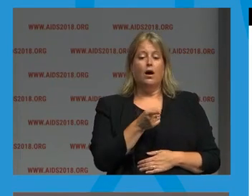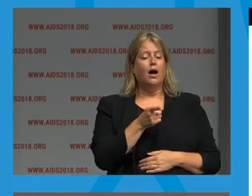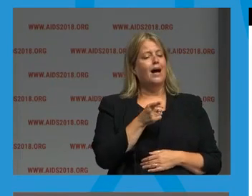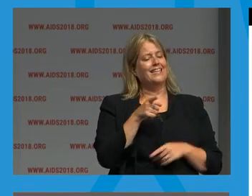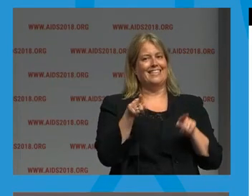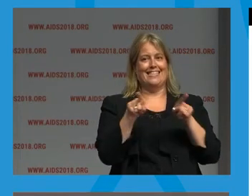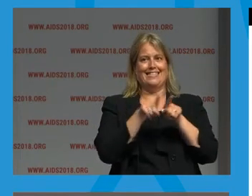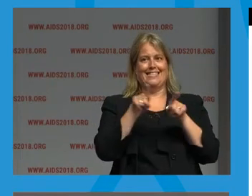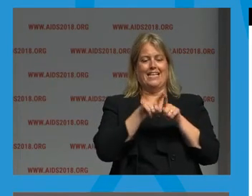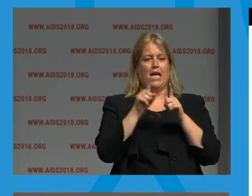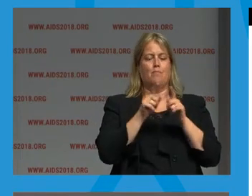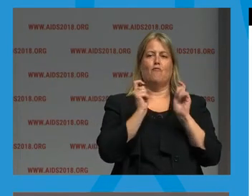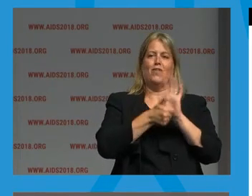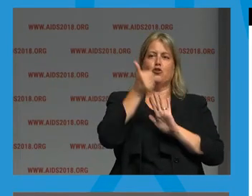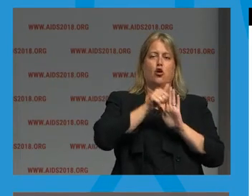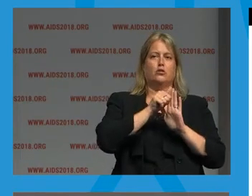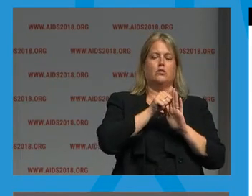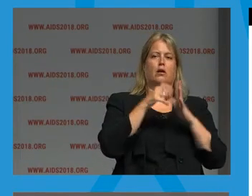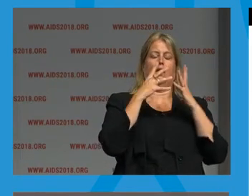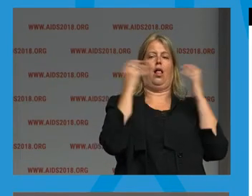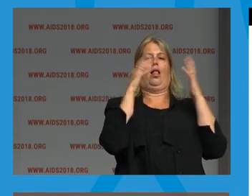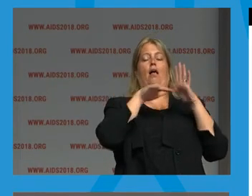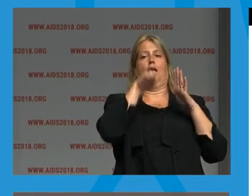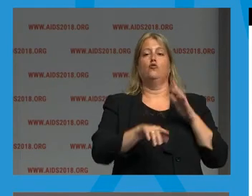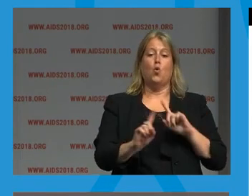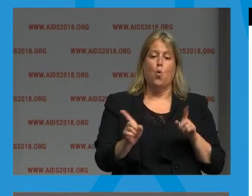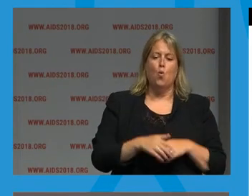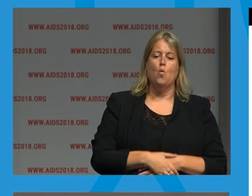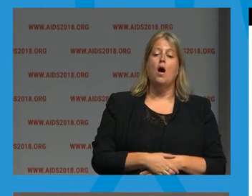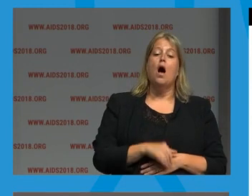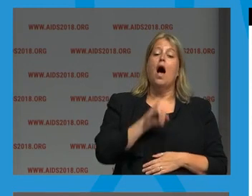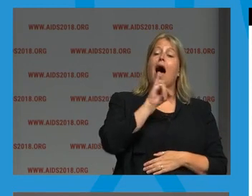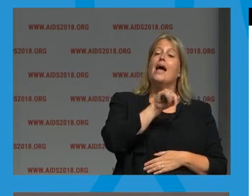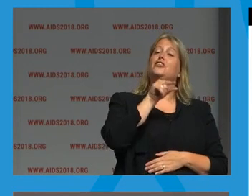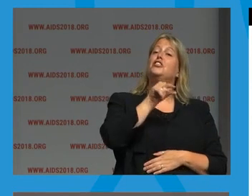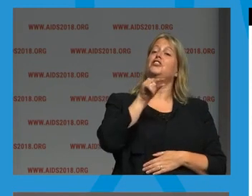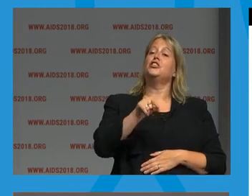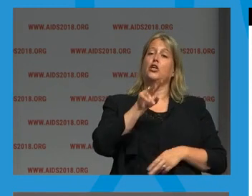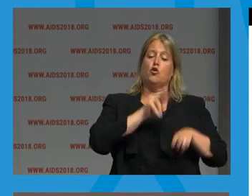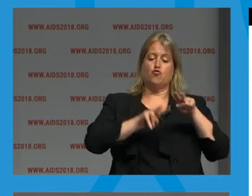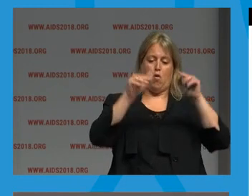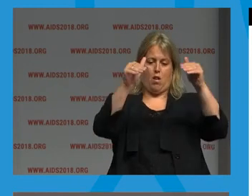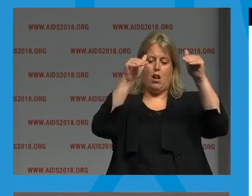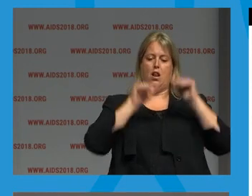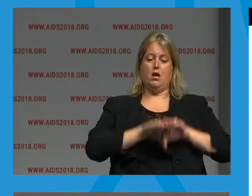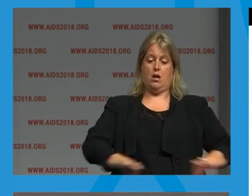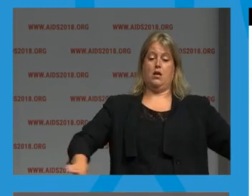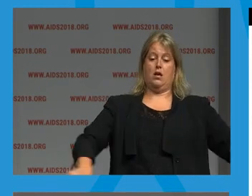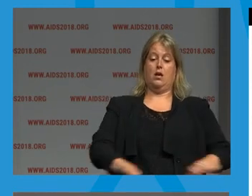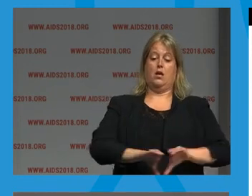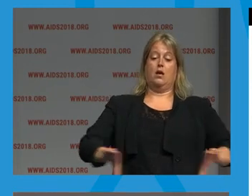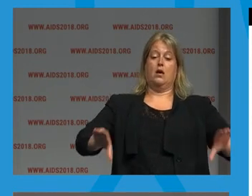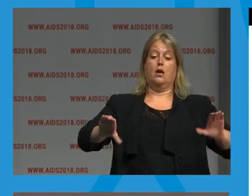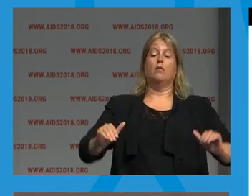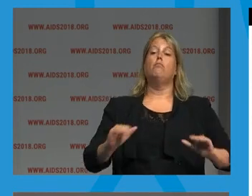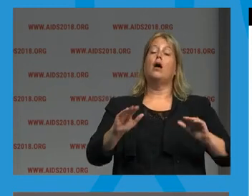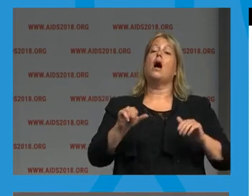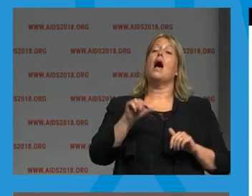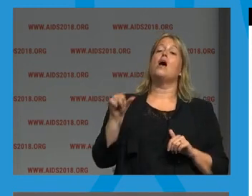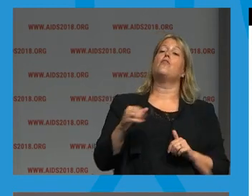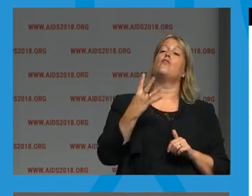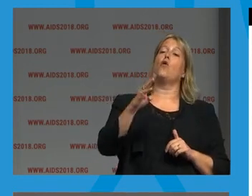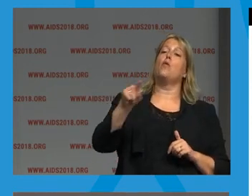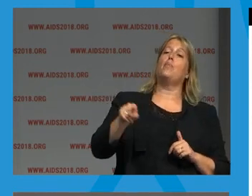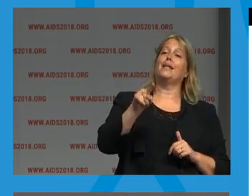dramatic results at all. In fact, if you looked at the IgG control on the bottom part of the panel compared to the alpha-4